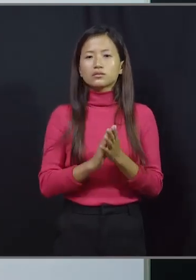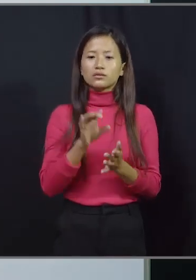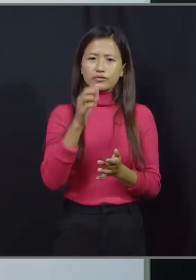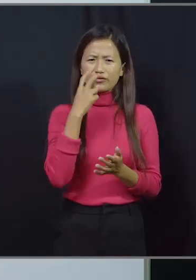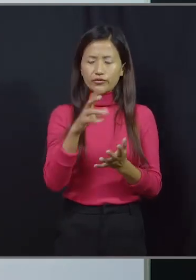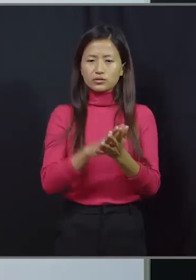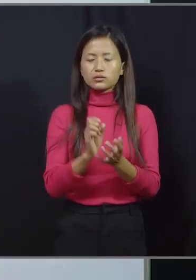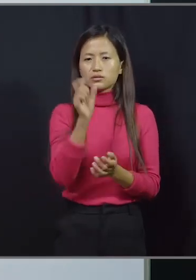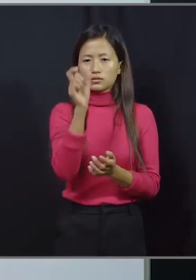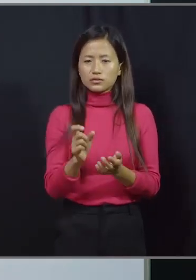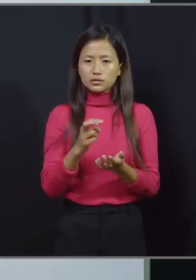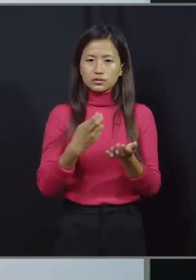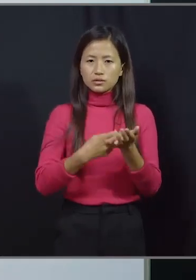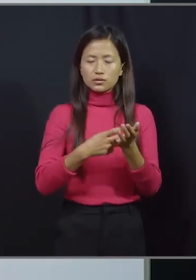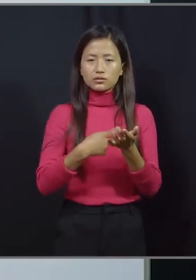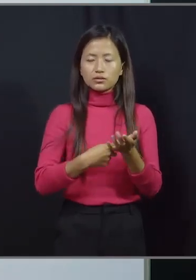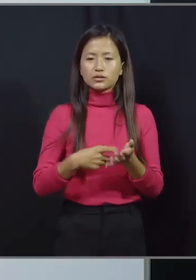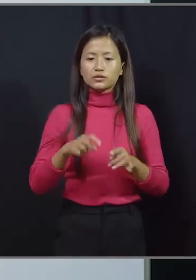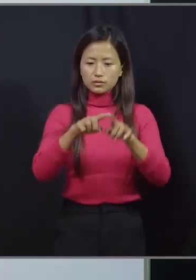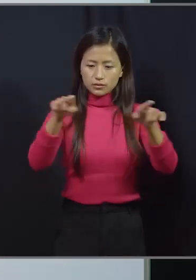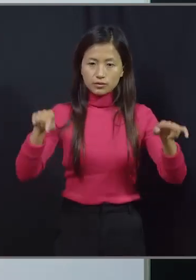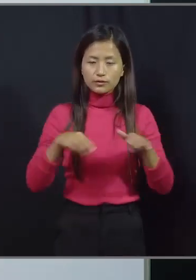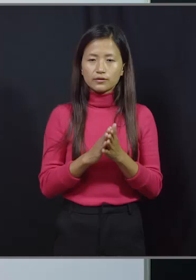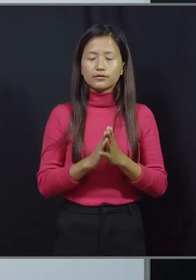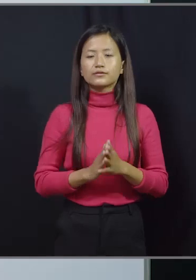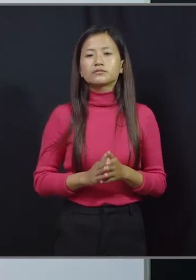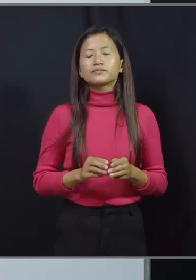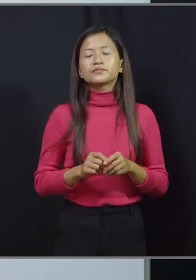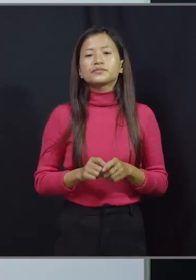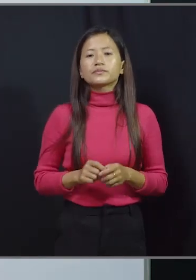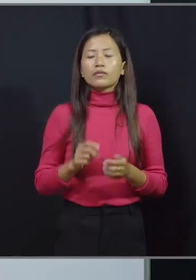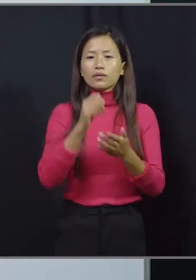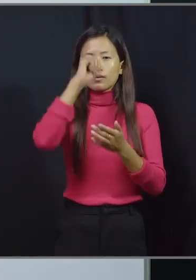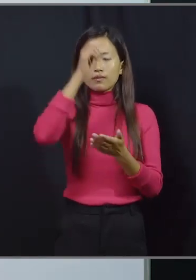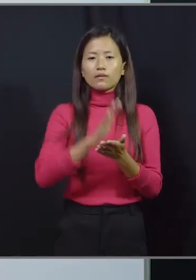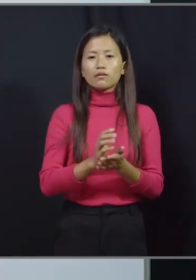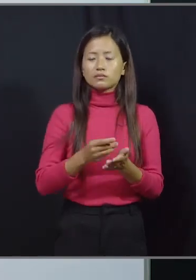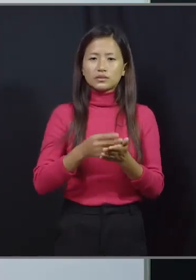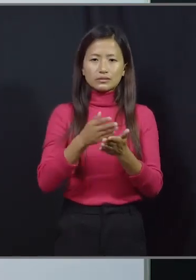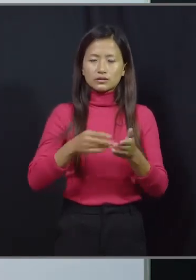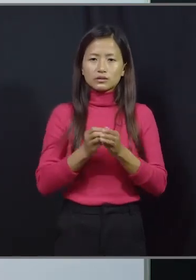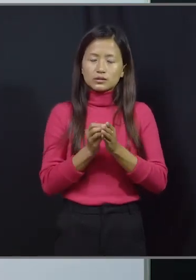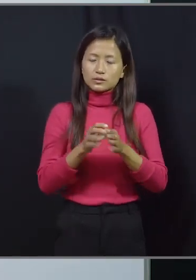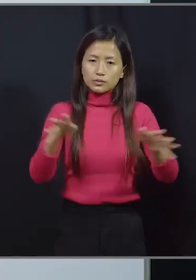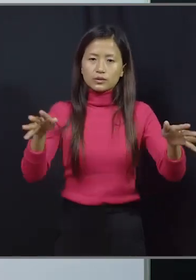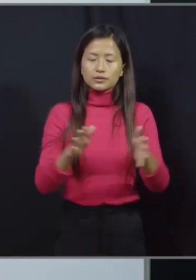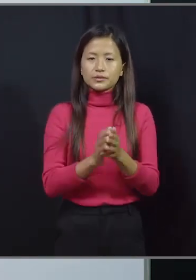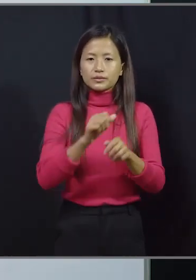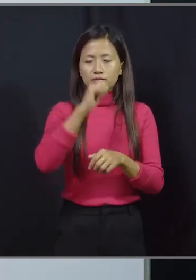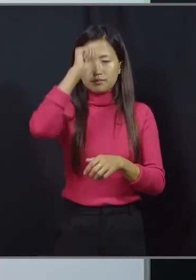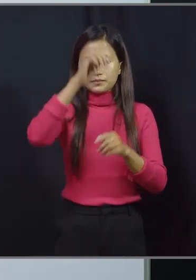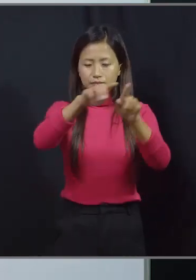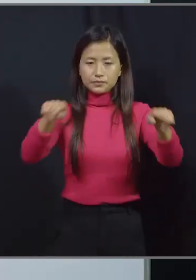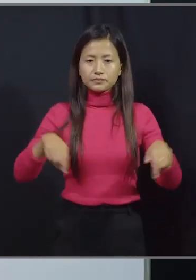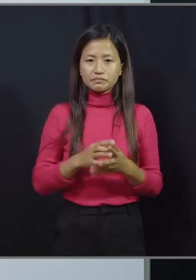to a particular region of India. It do not spread to the entire parts of India. Just in case if a revolution, it